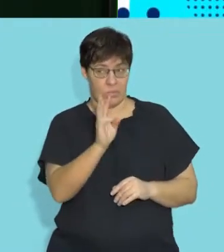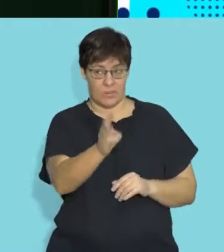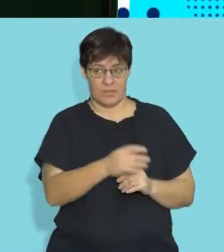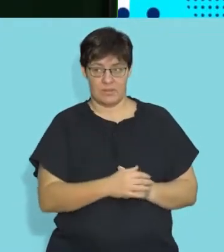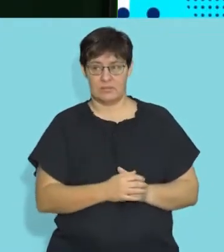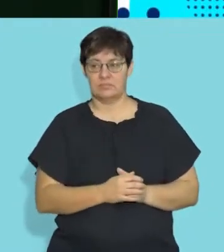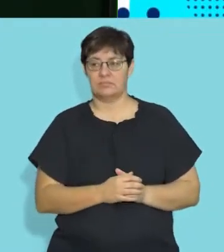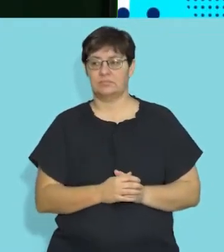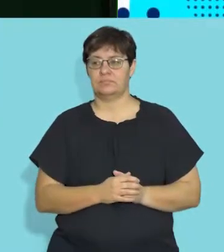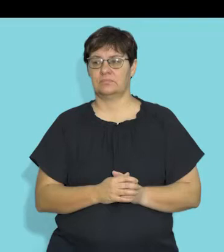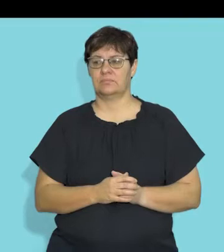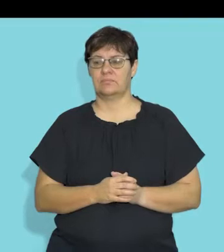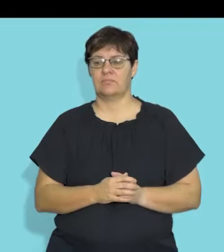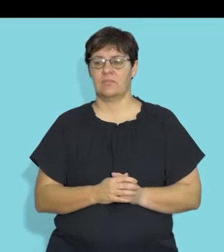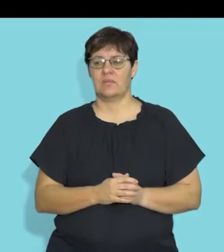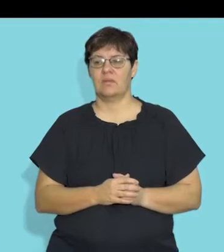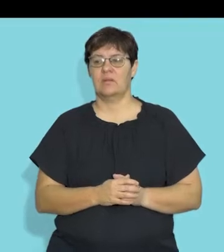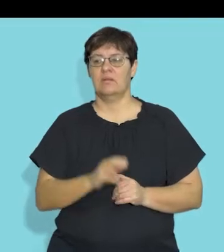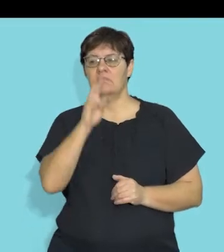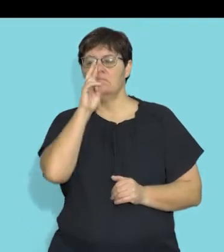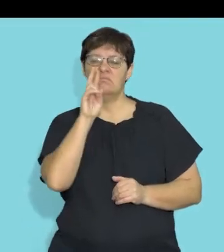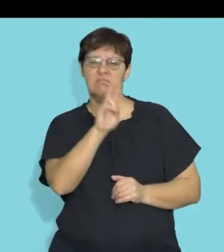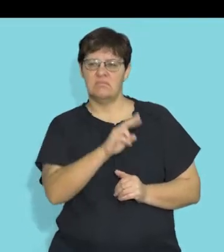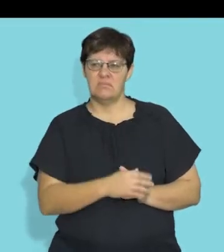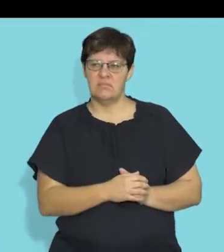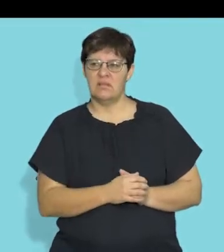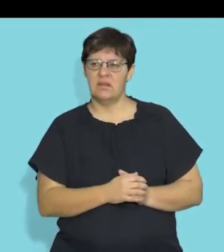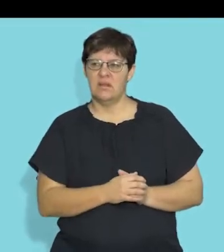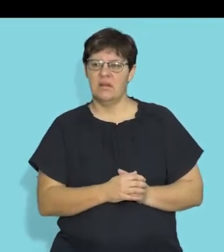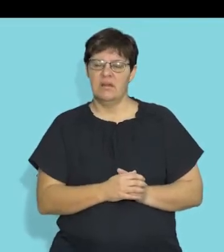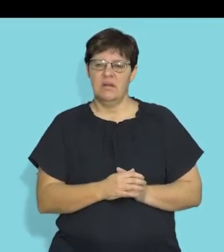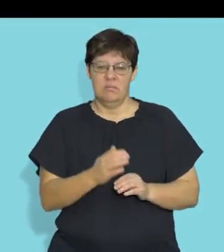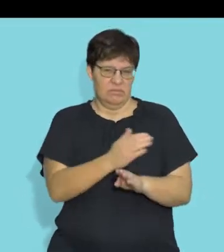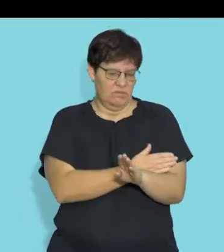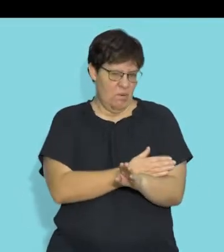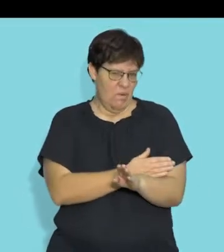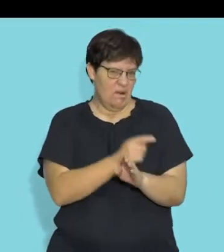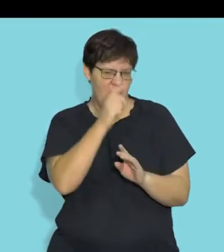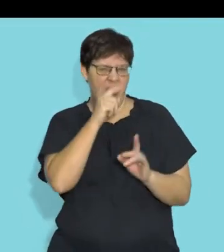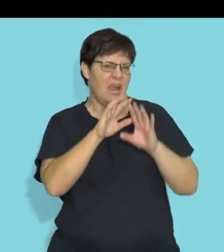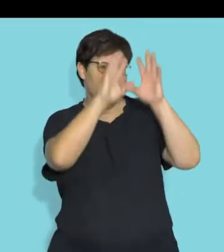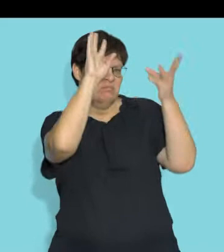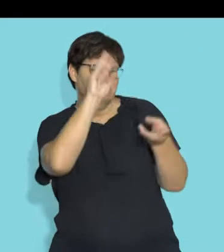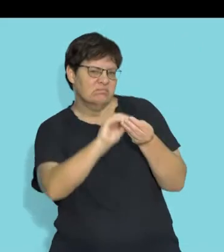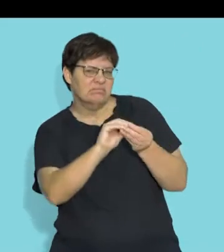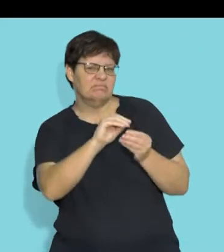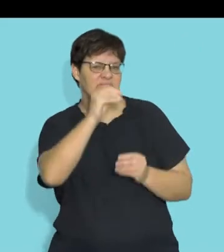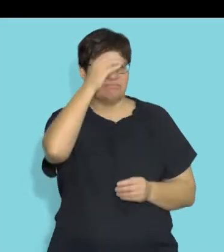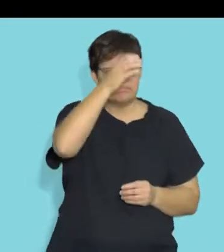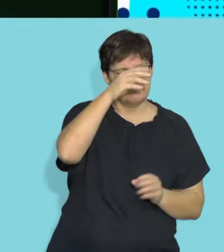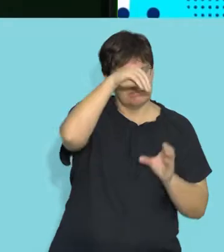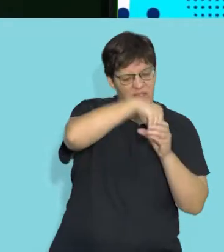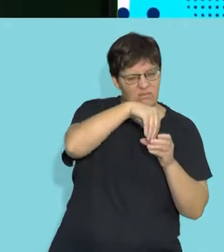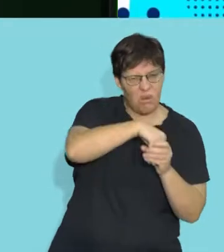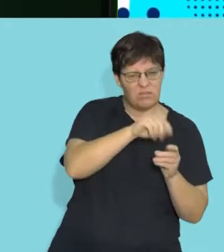Okay, so here goes. If we look at this question, before we go into the question, let's look at the summary once again. What do we